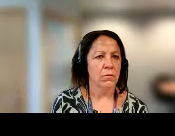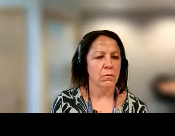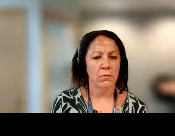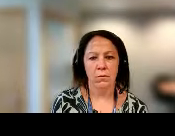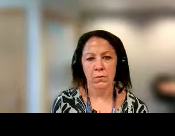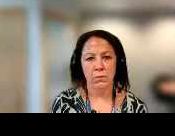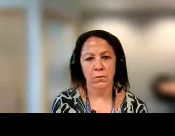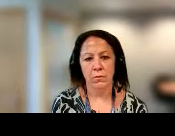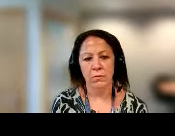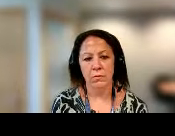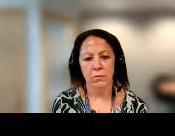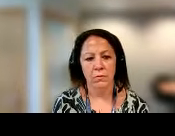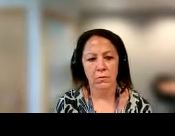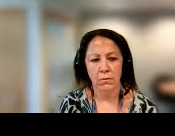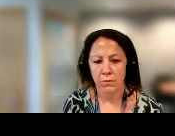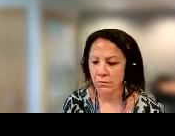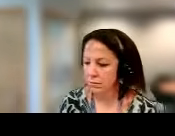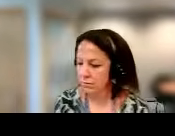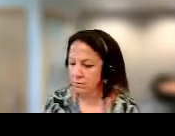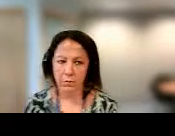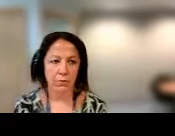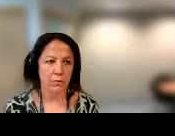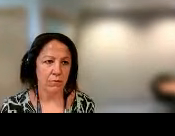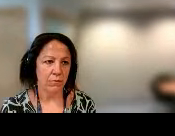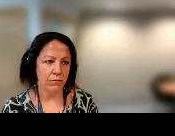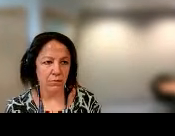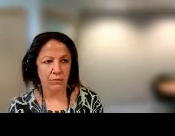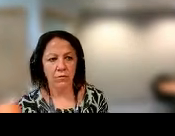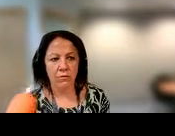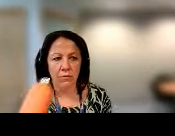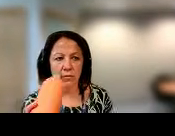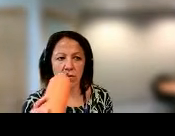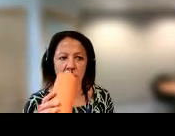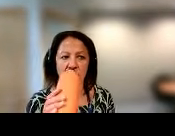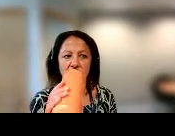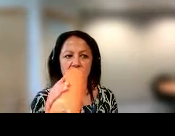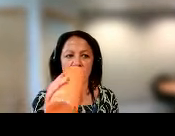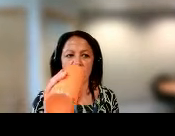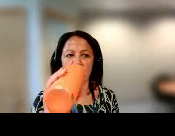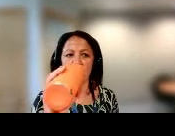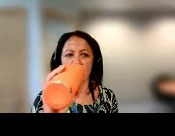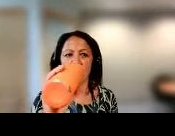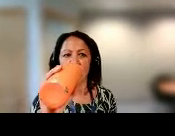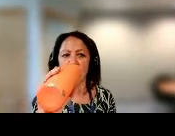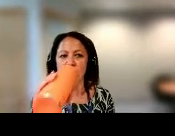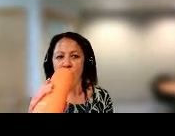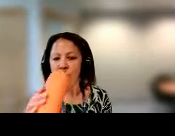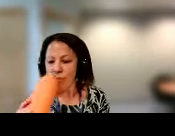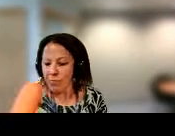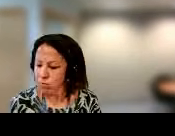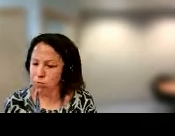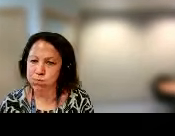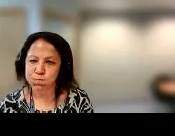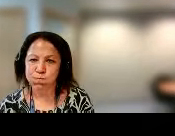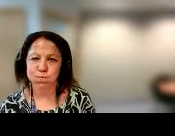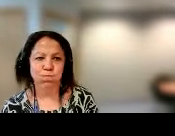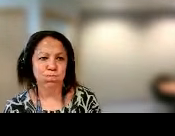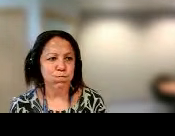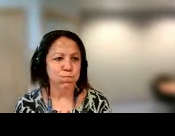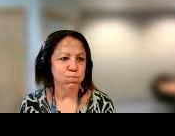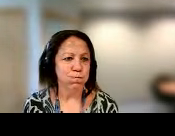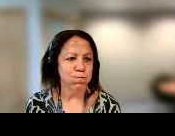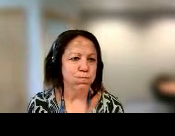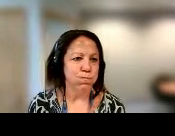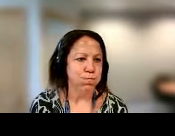into neat and tidy categories. So in my research, I'm talking about the bisexual with a partner of a